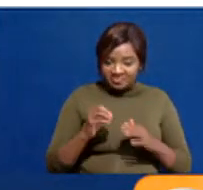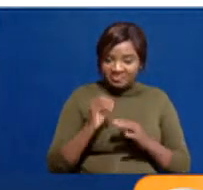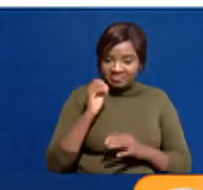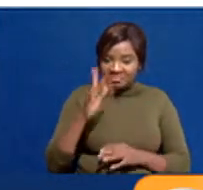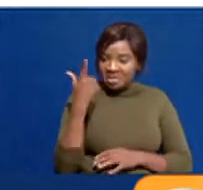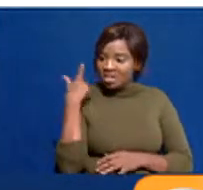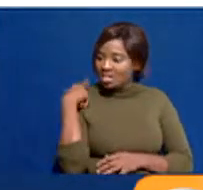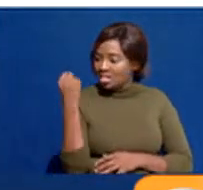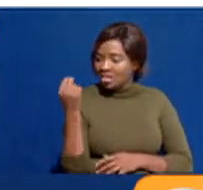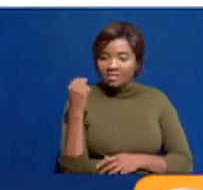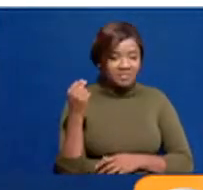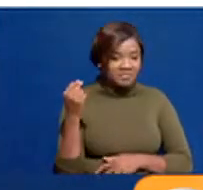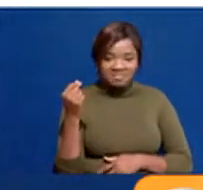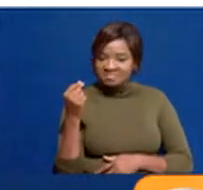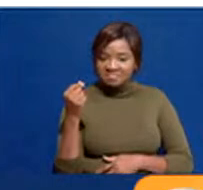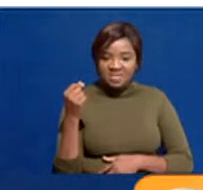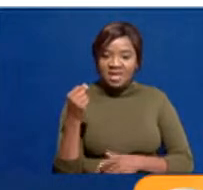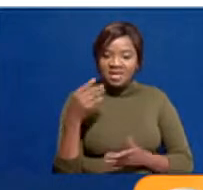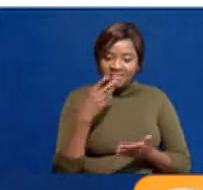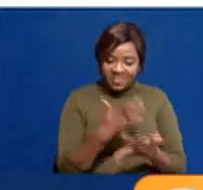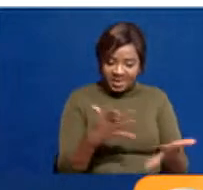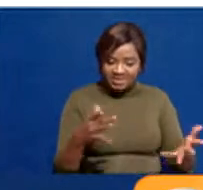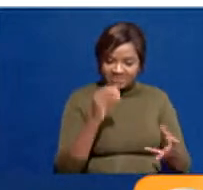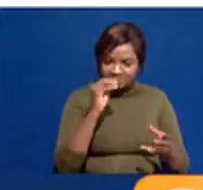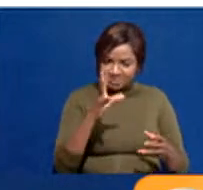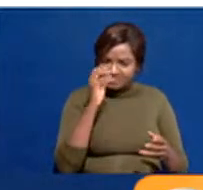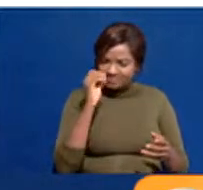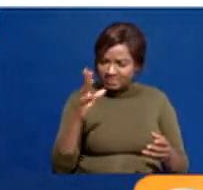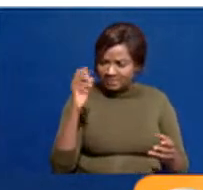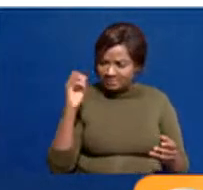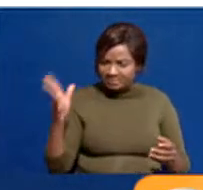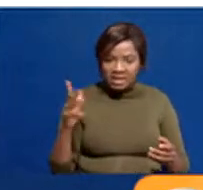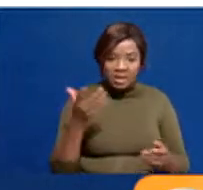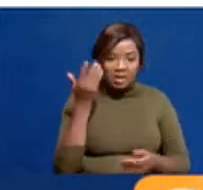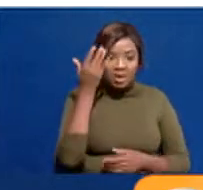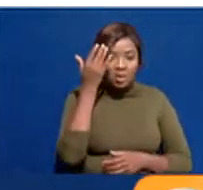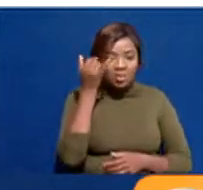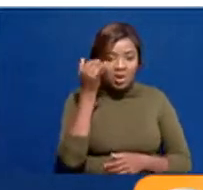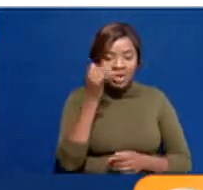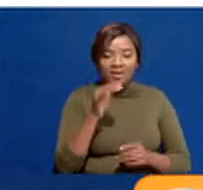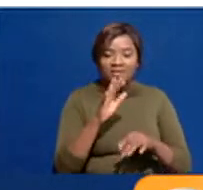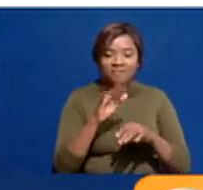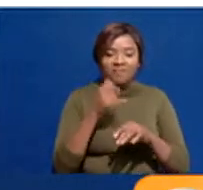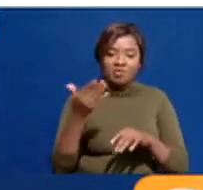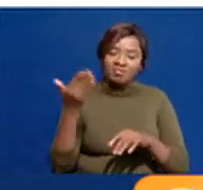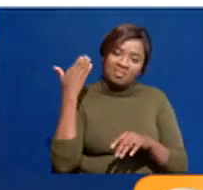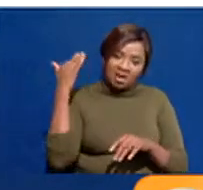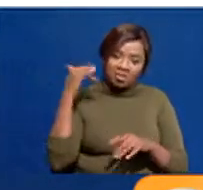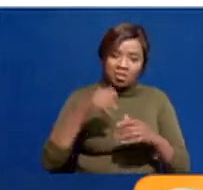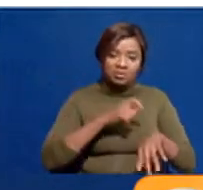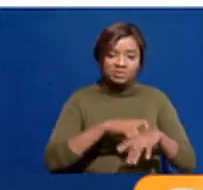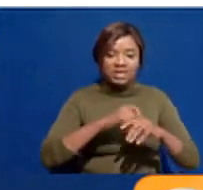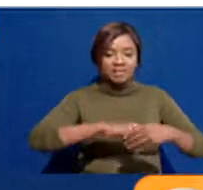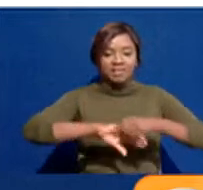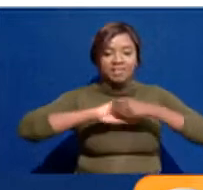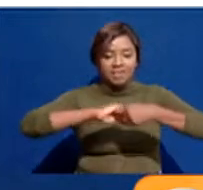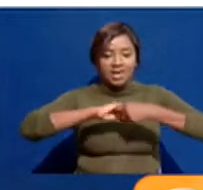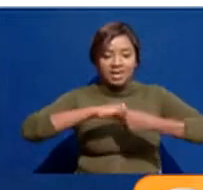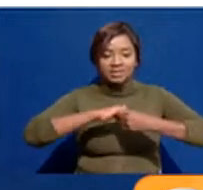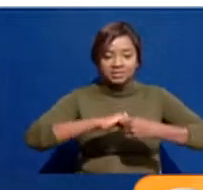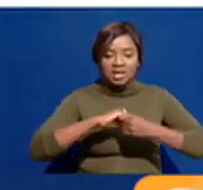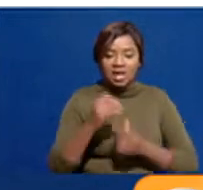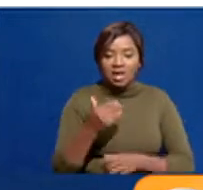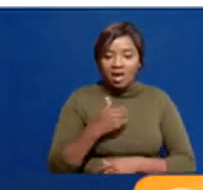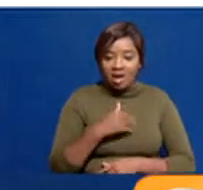2 months ago. The cost of living has been going up since the Uhuru administration, since the handshake administration. You know